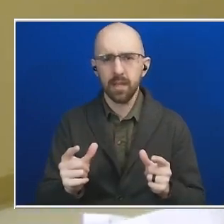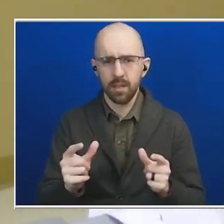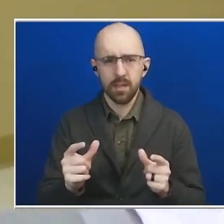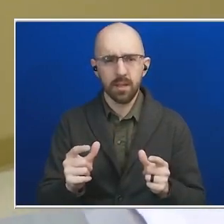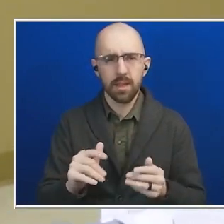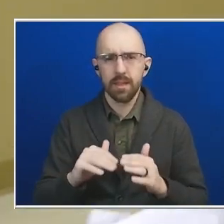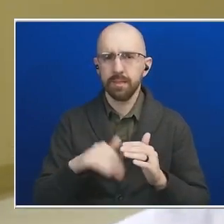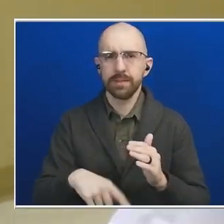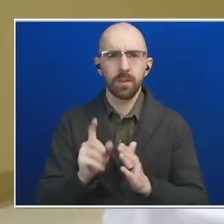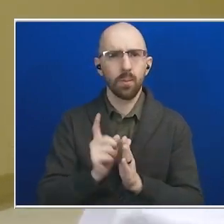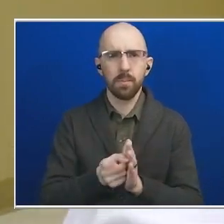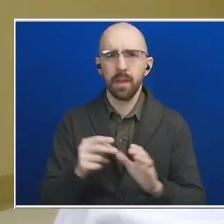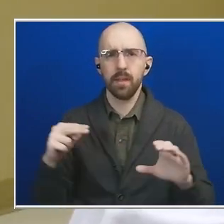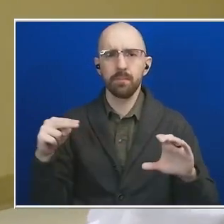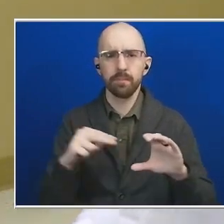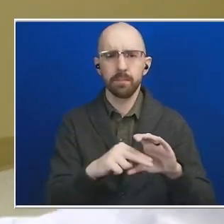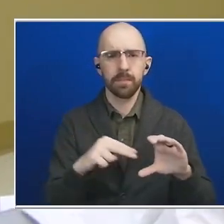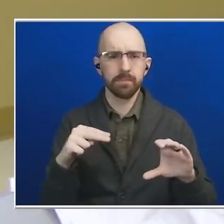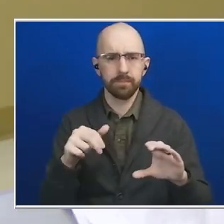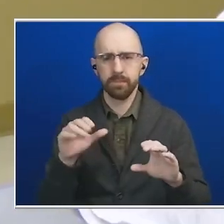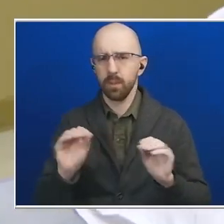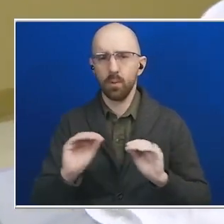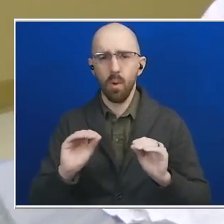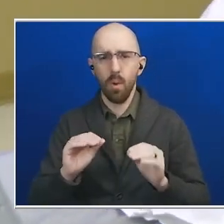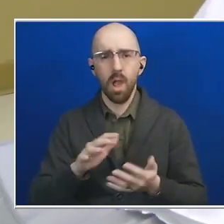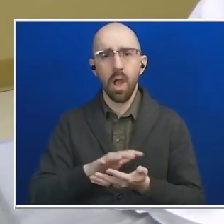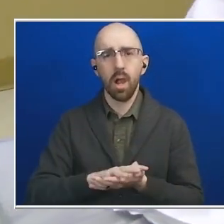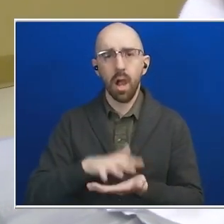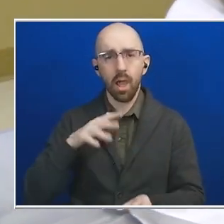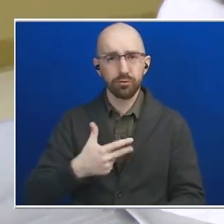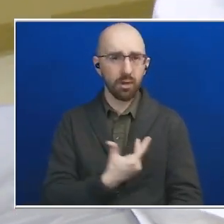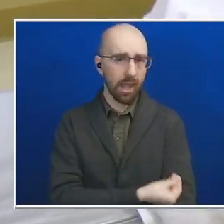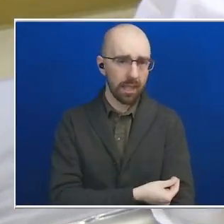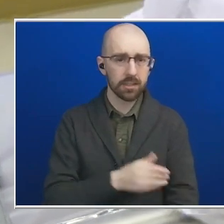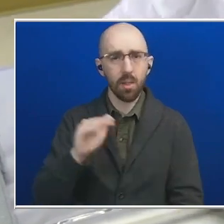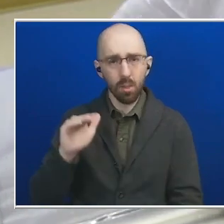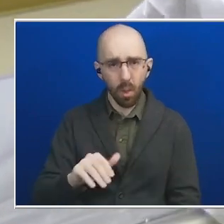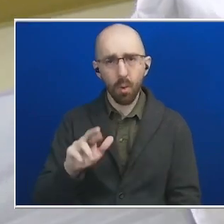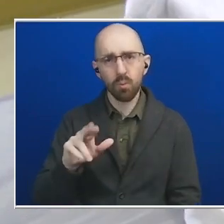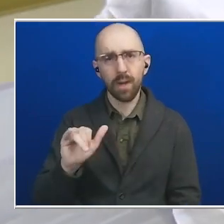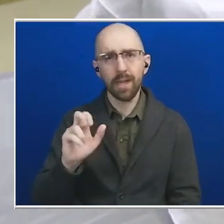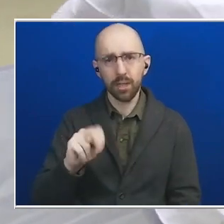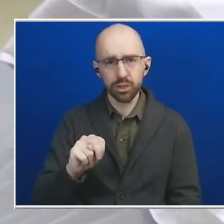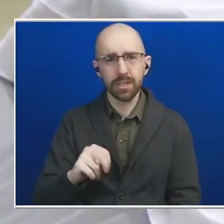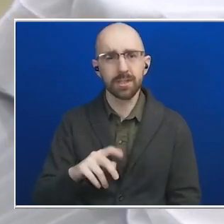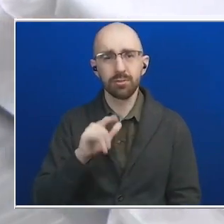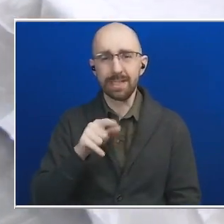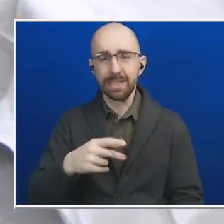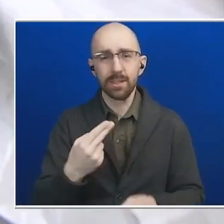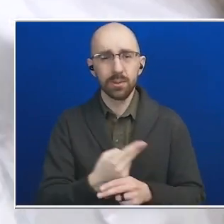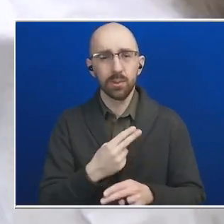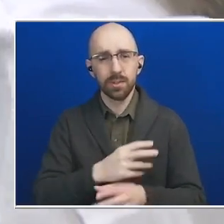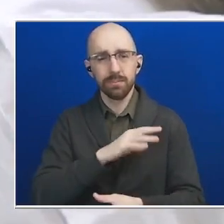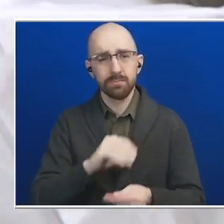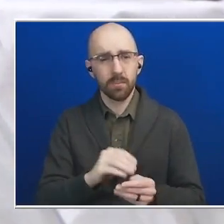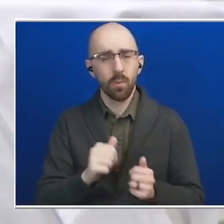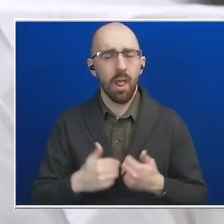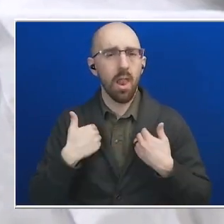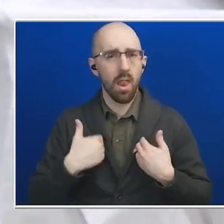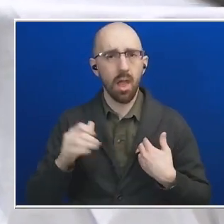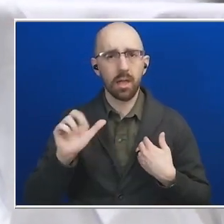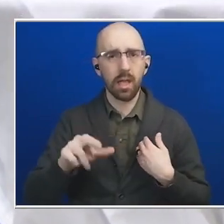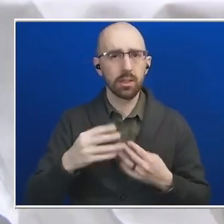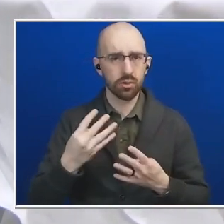scan, doesn't involve any contrast, very low dose of radiation, and essentially it's used in combination with a lung cancer screening program where